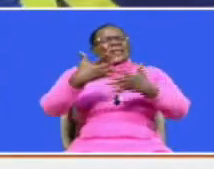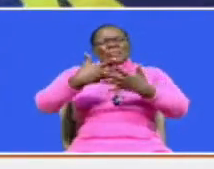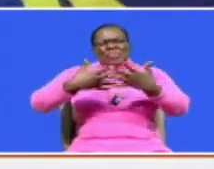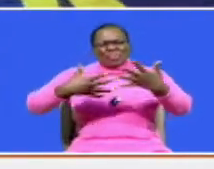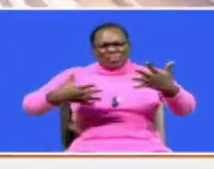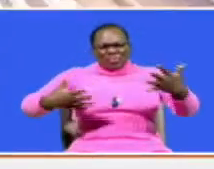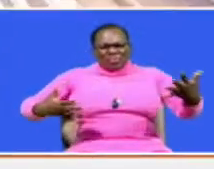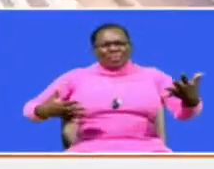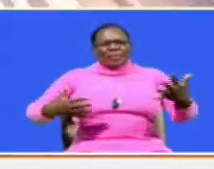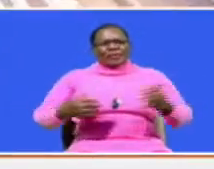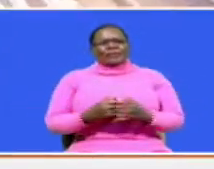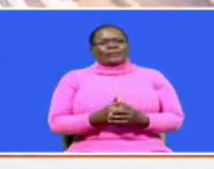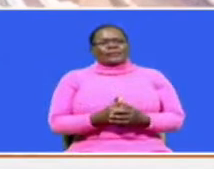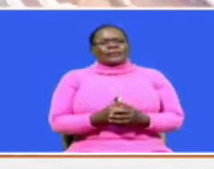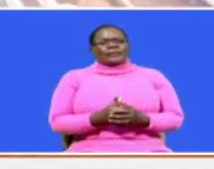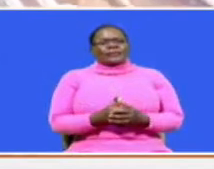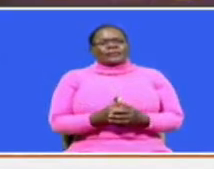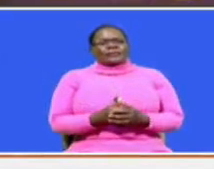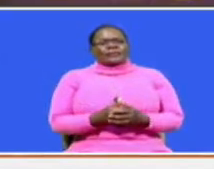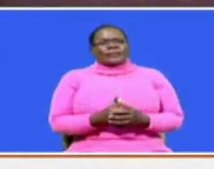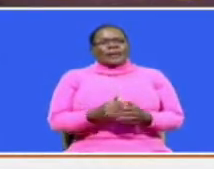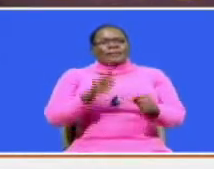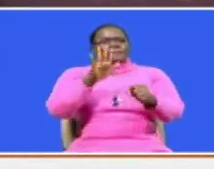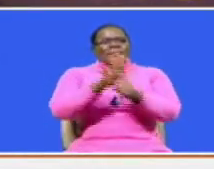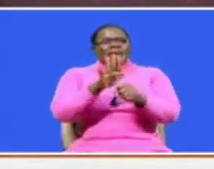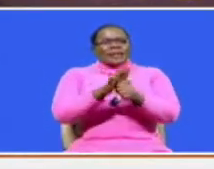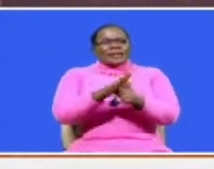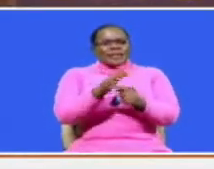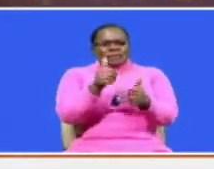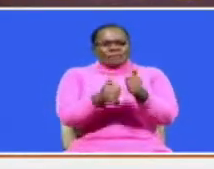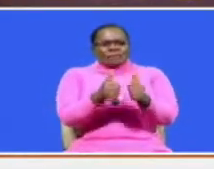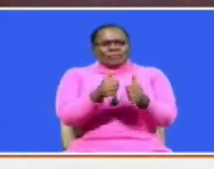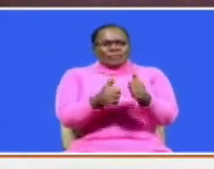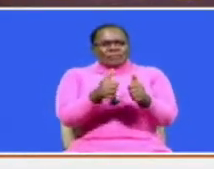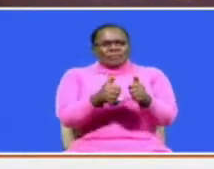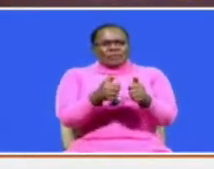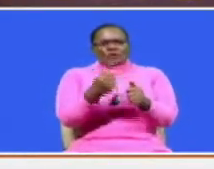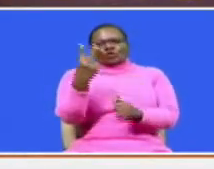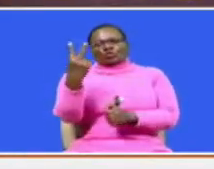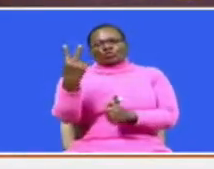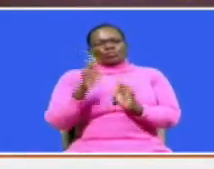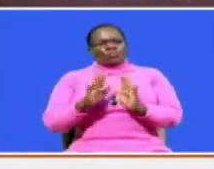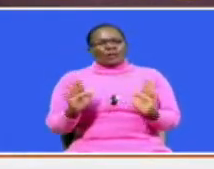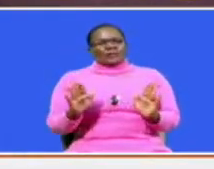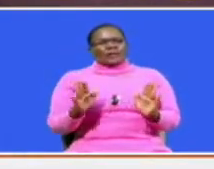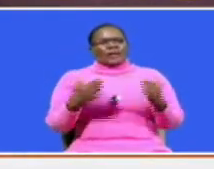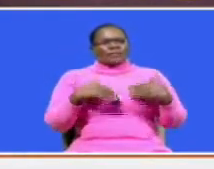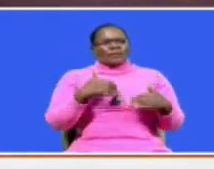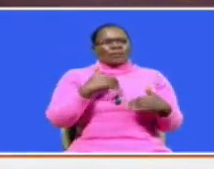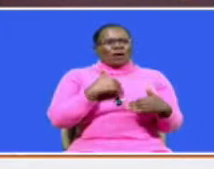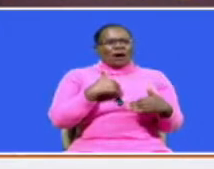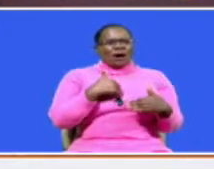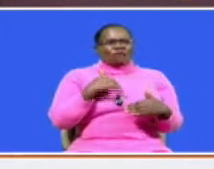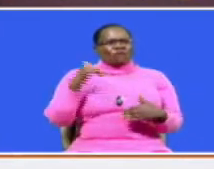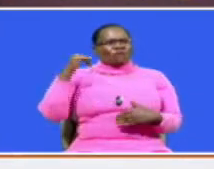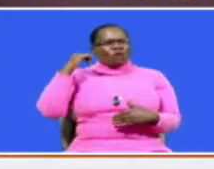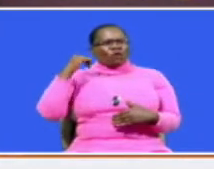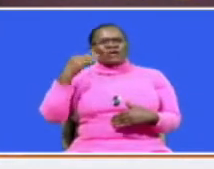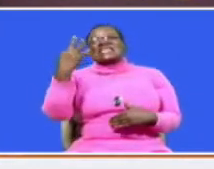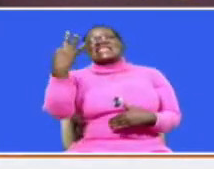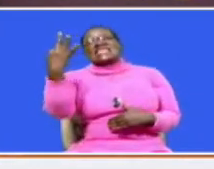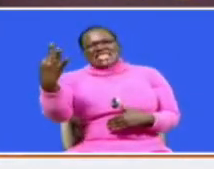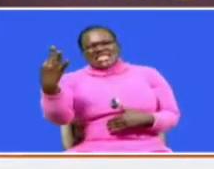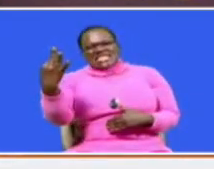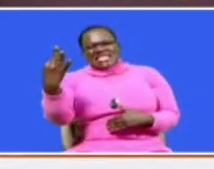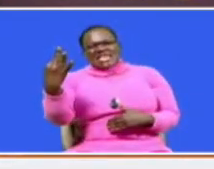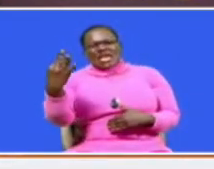inflation adjustment, among others. That for most SMSs to smartphones, it would be 2 SMSs. For those who had a kabamba, it would go up to